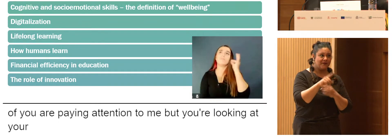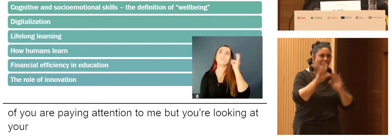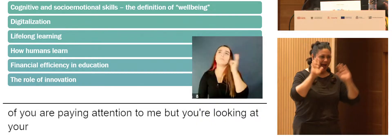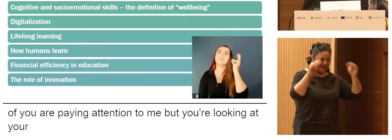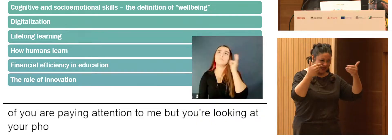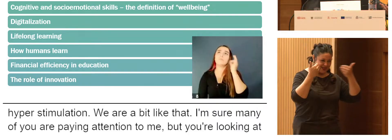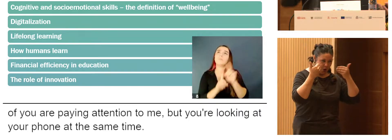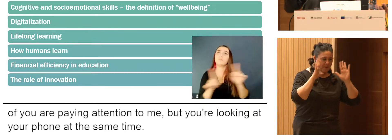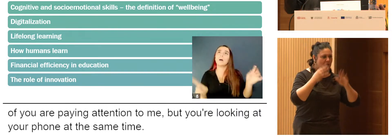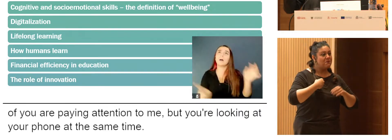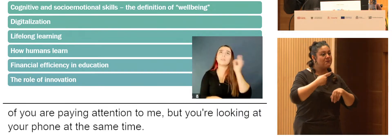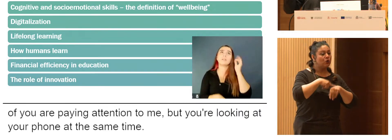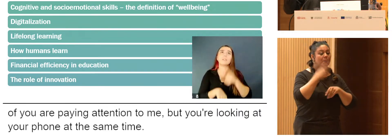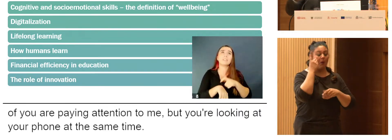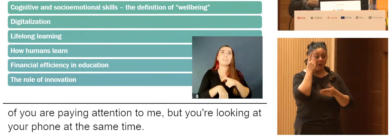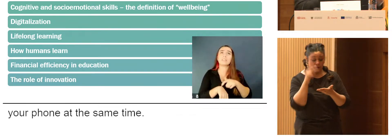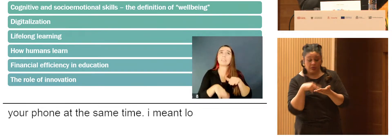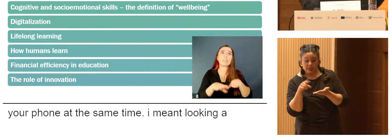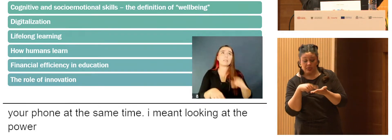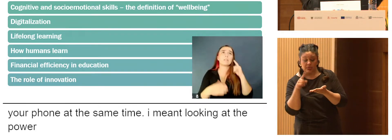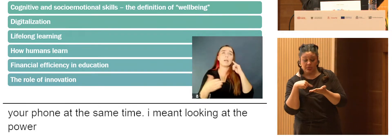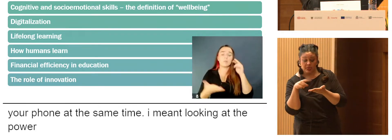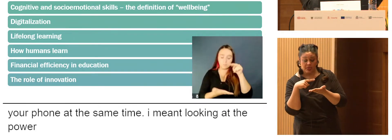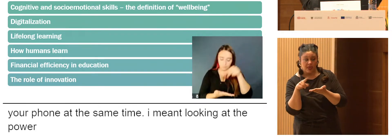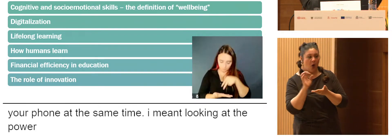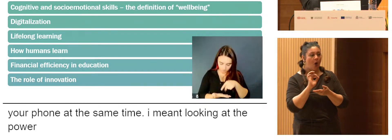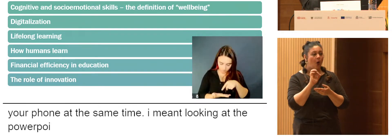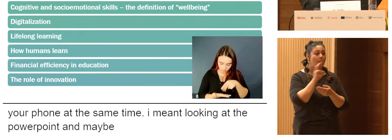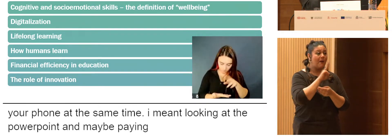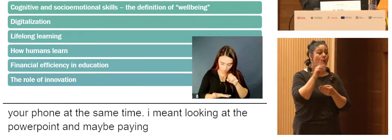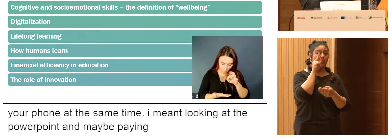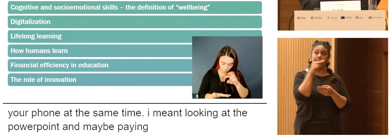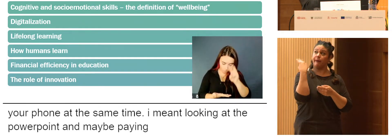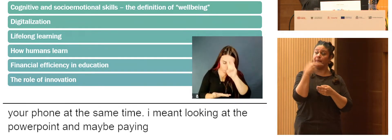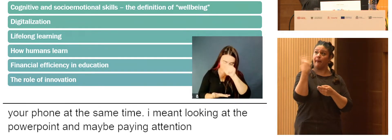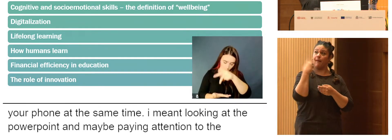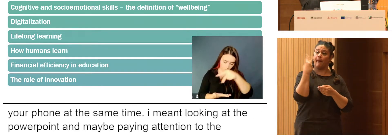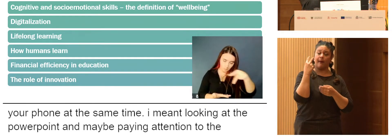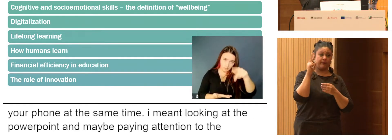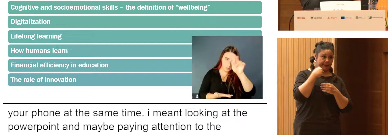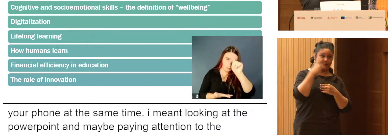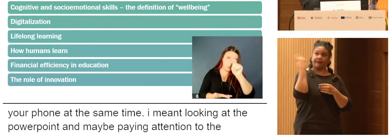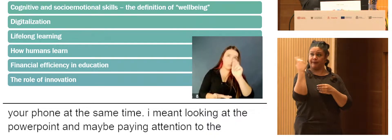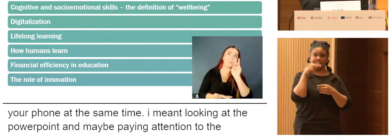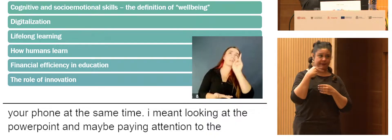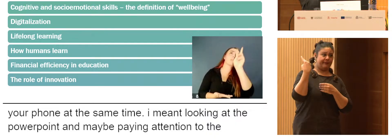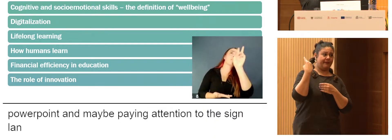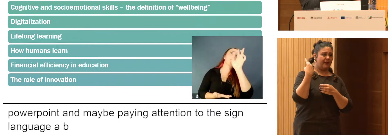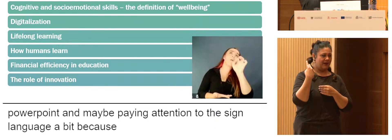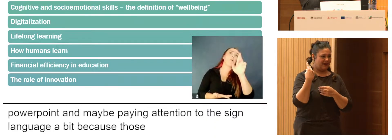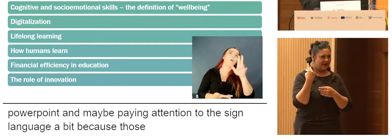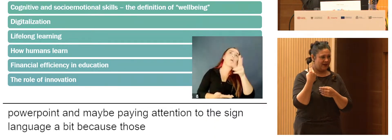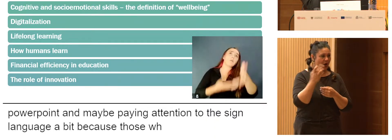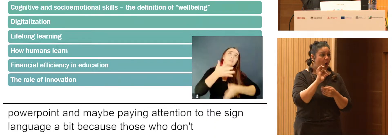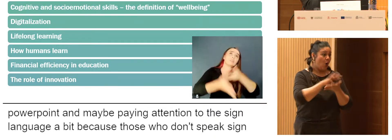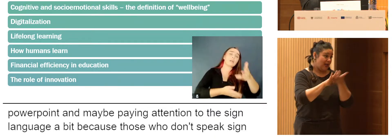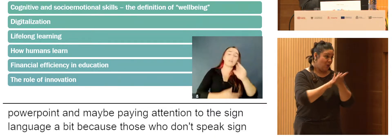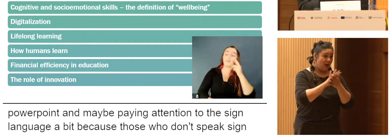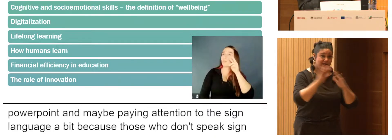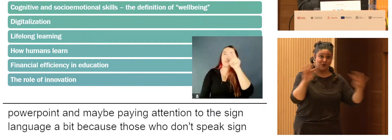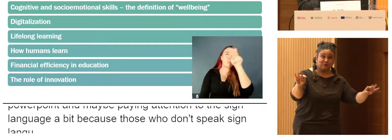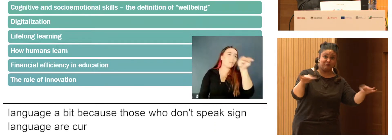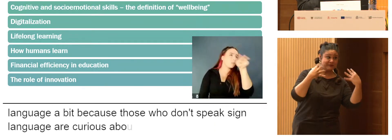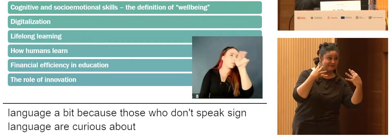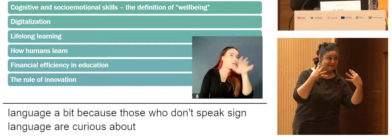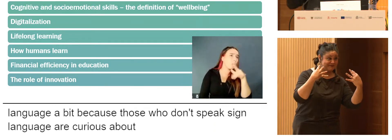same time and looking at the PowerPoint and maybe paying attention to the sign language a bit, because those who don't speak sign language are curious about